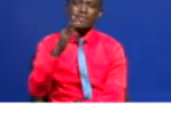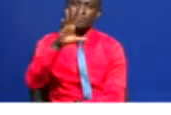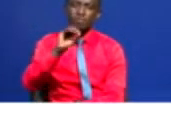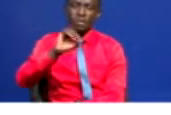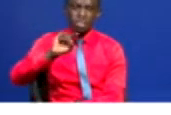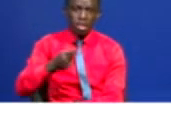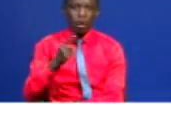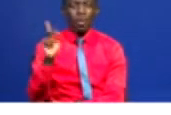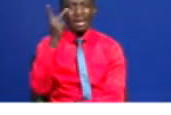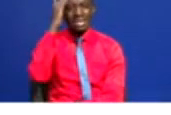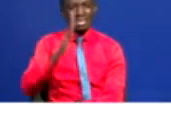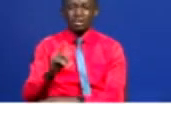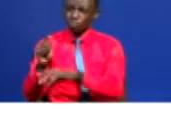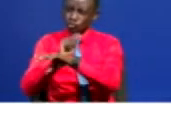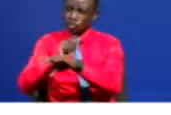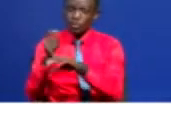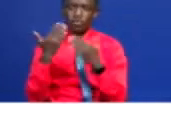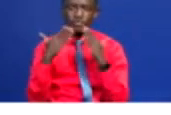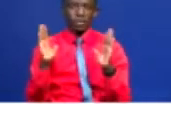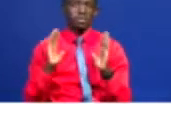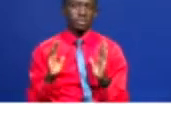350,000 Kenyans.